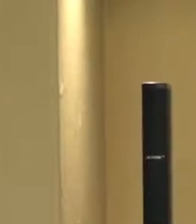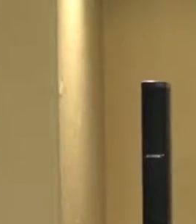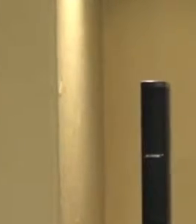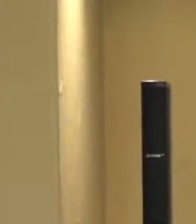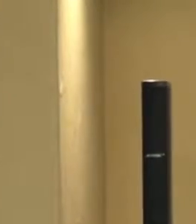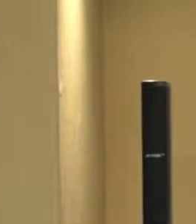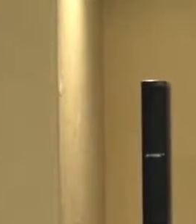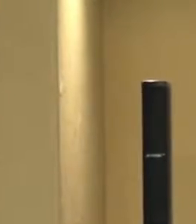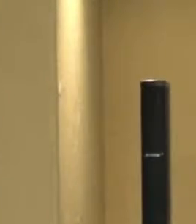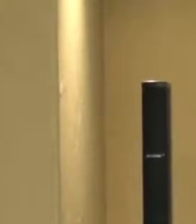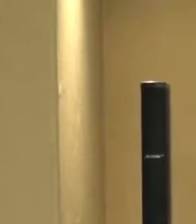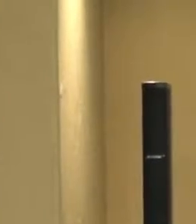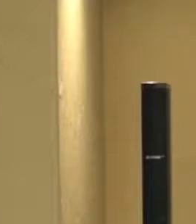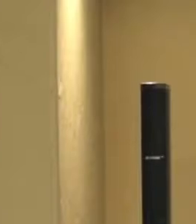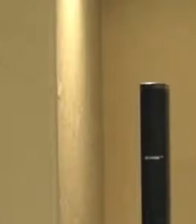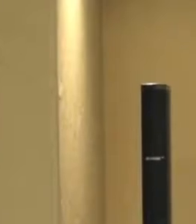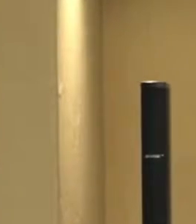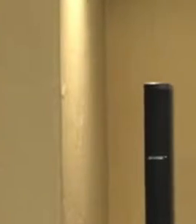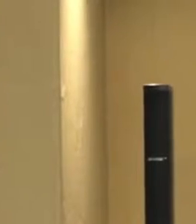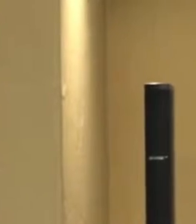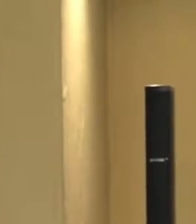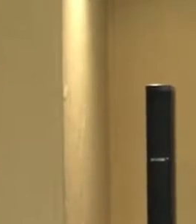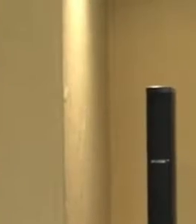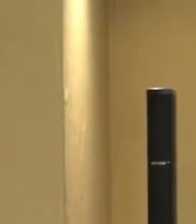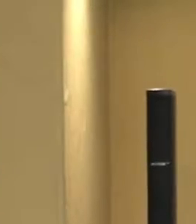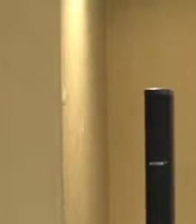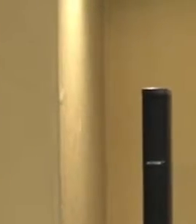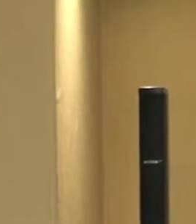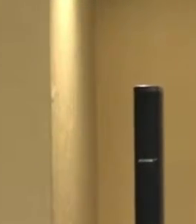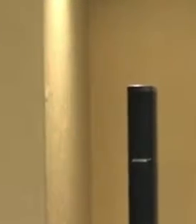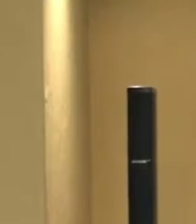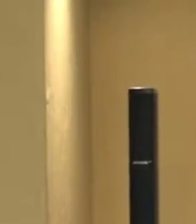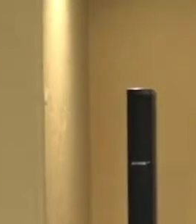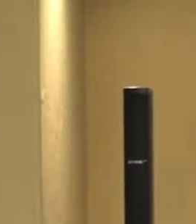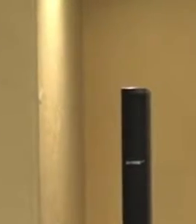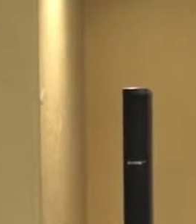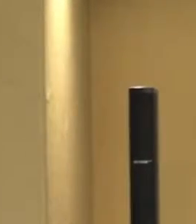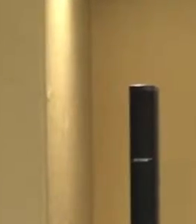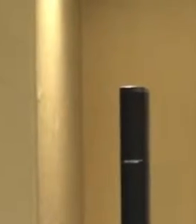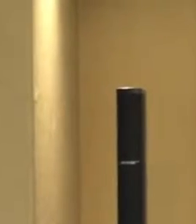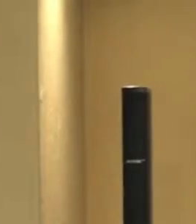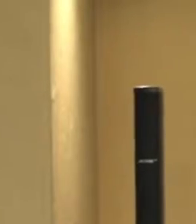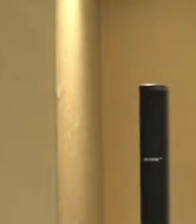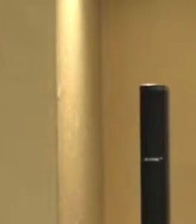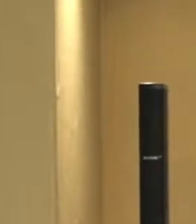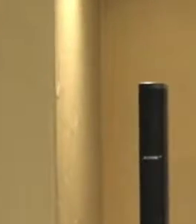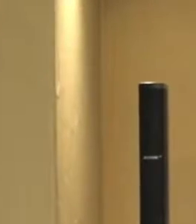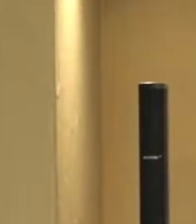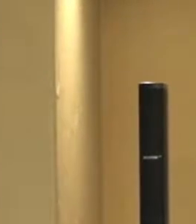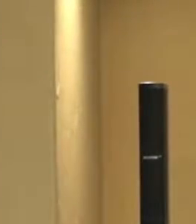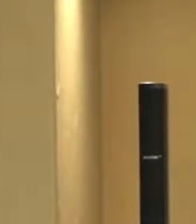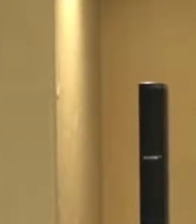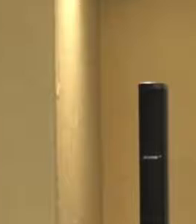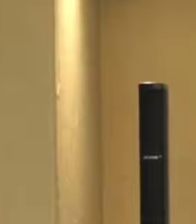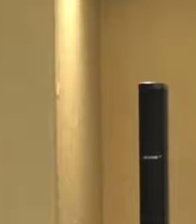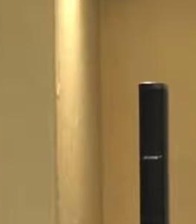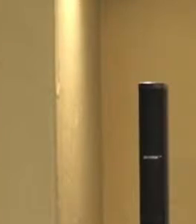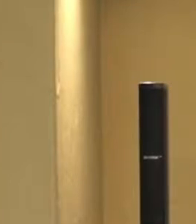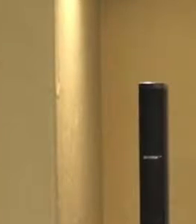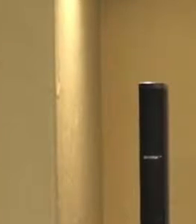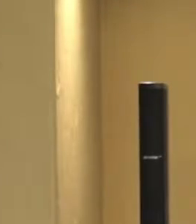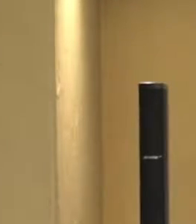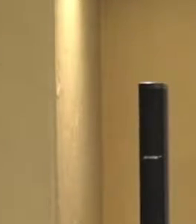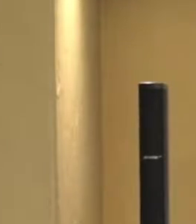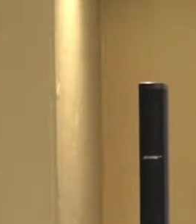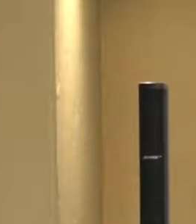true King. That's what Peter was bringing to the table in Acts chapter 3. That there